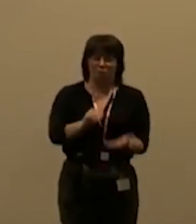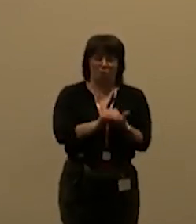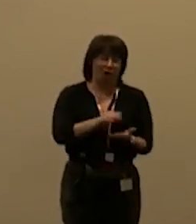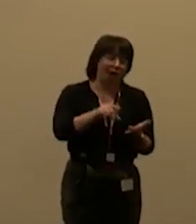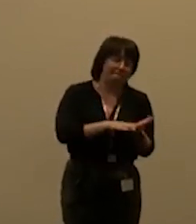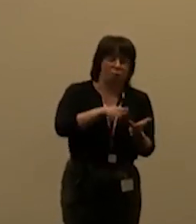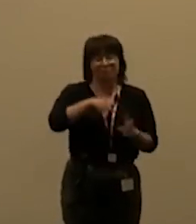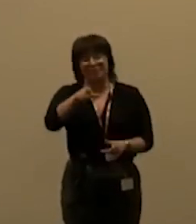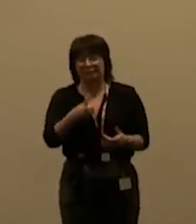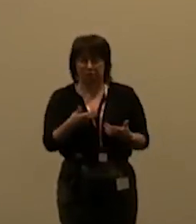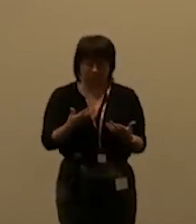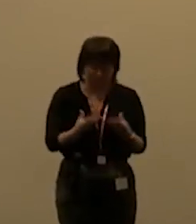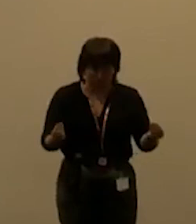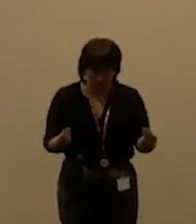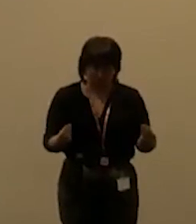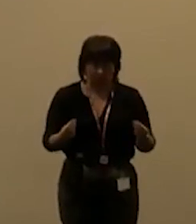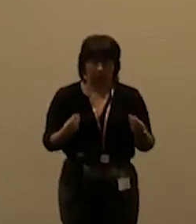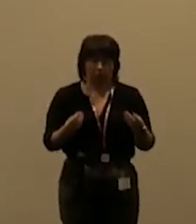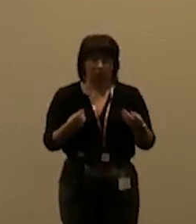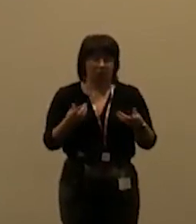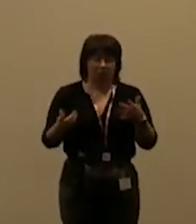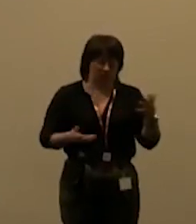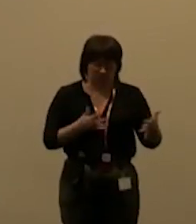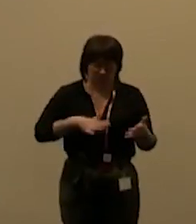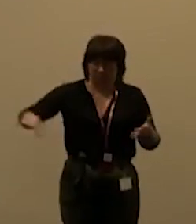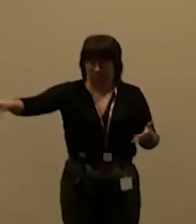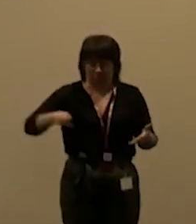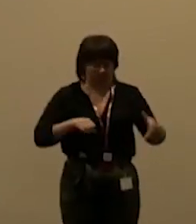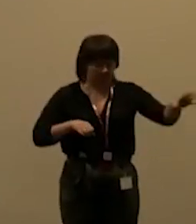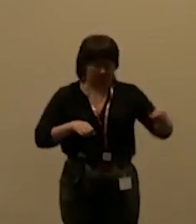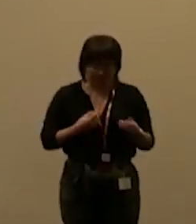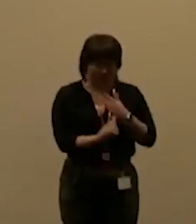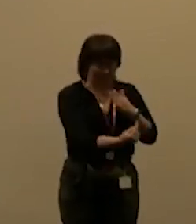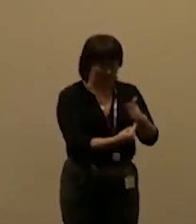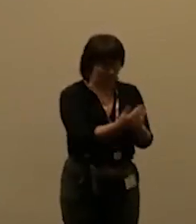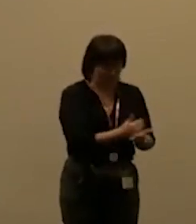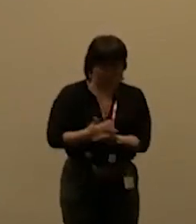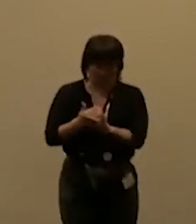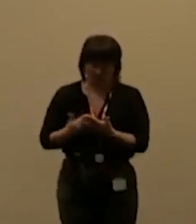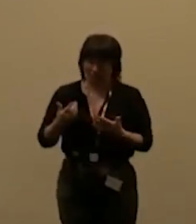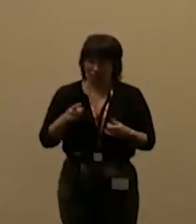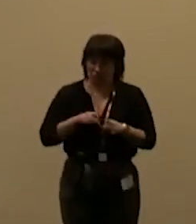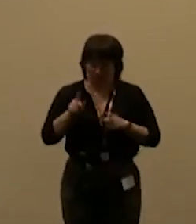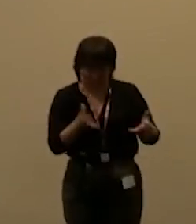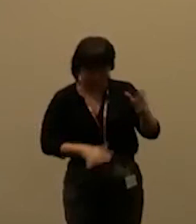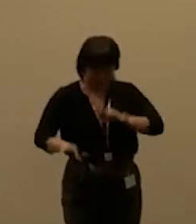MFC doesn't appear. MOF, And then you've yeah. got to then export everything in individual parts and play with the